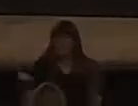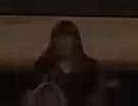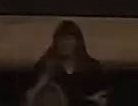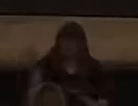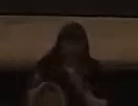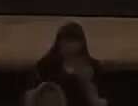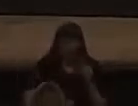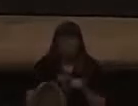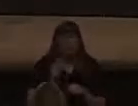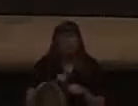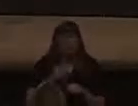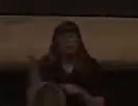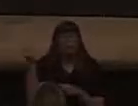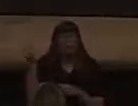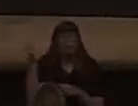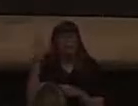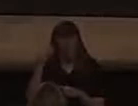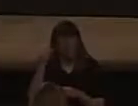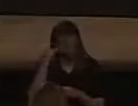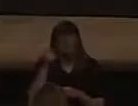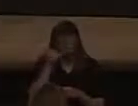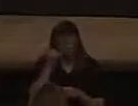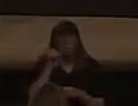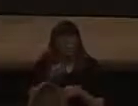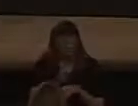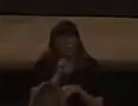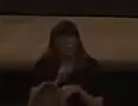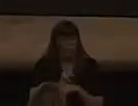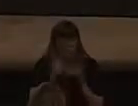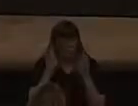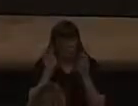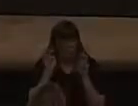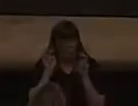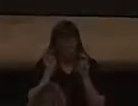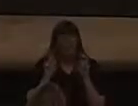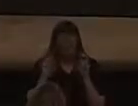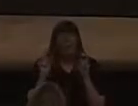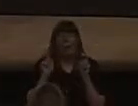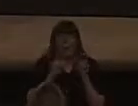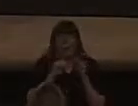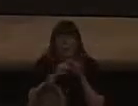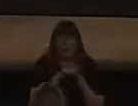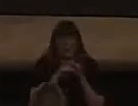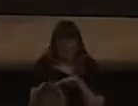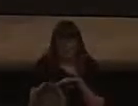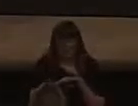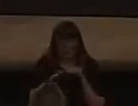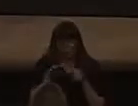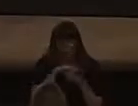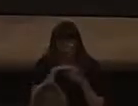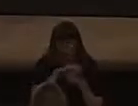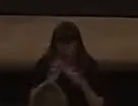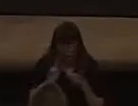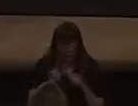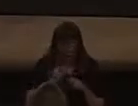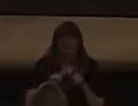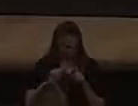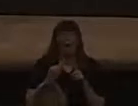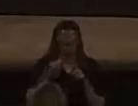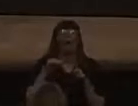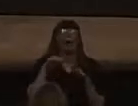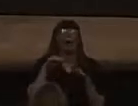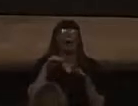They were usually told when they called to make an appointment where the accessible entrance was. But once they